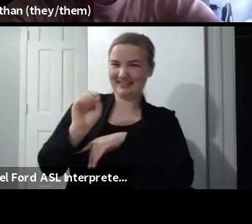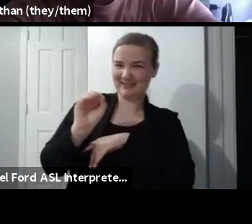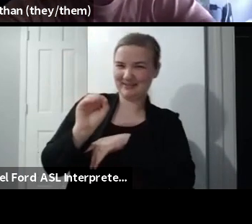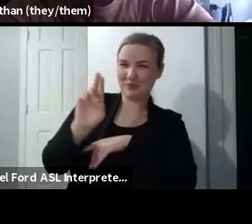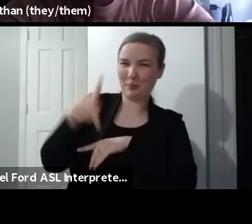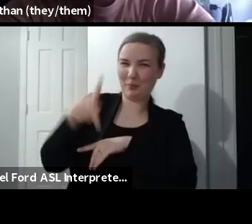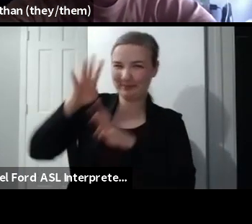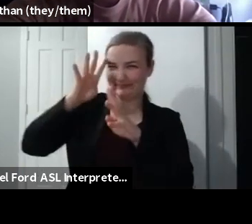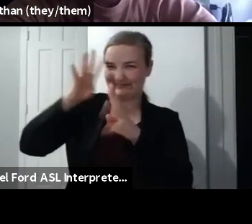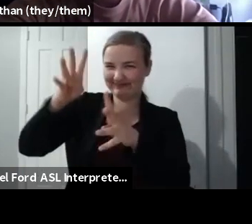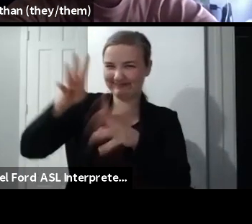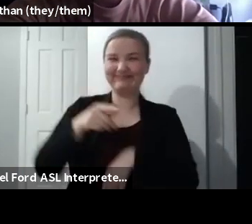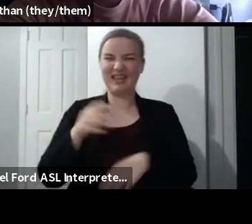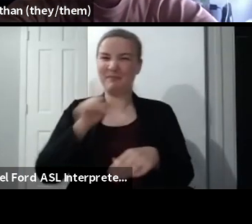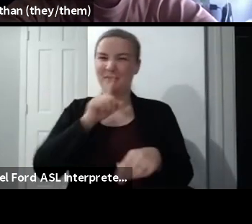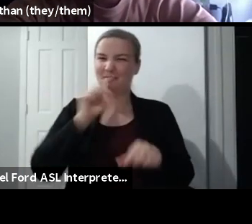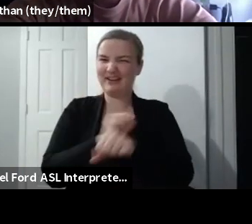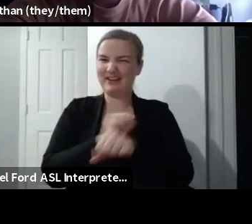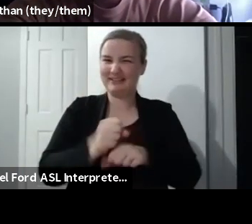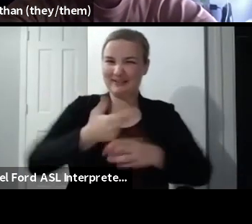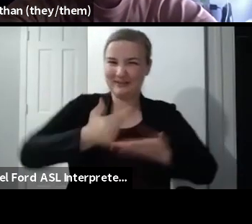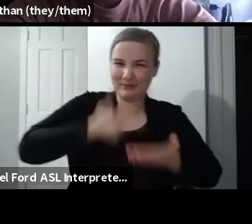you're making your soup.